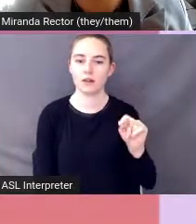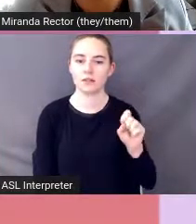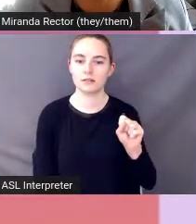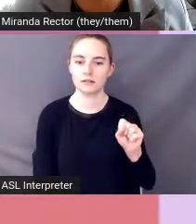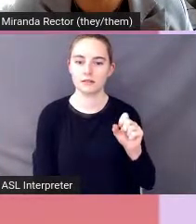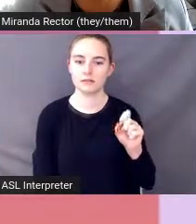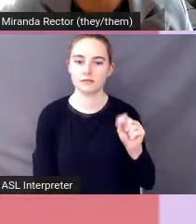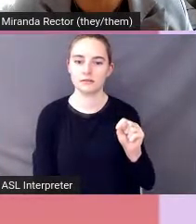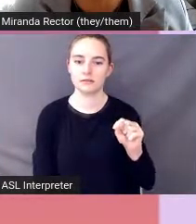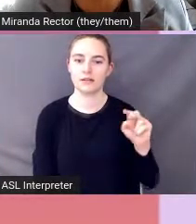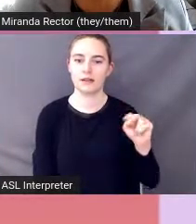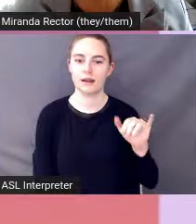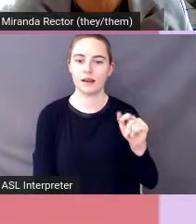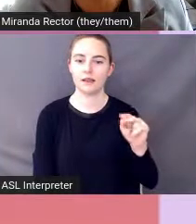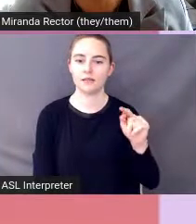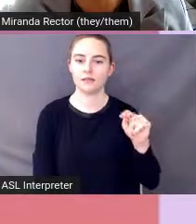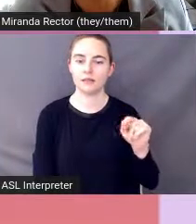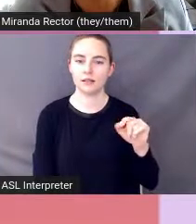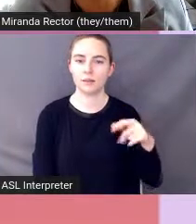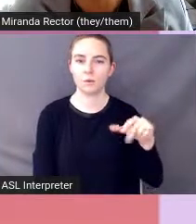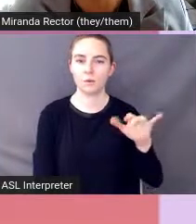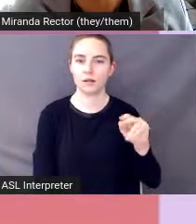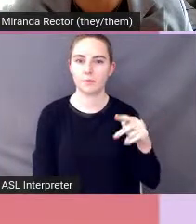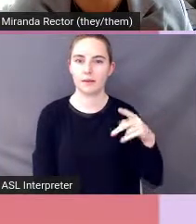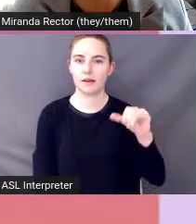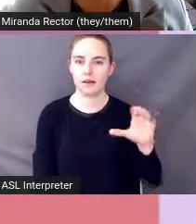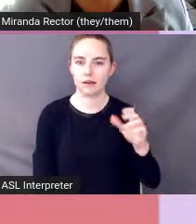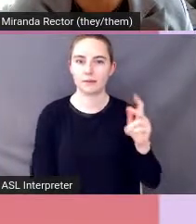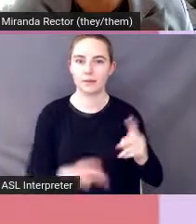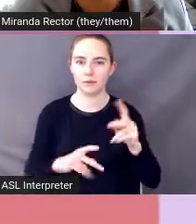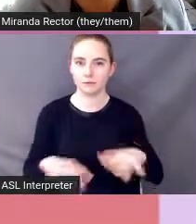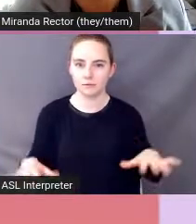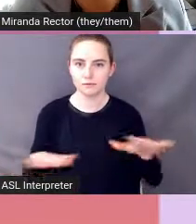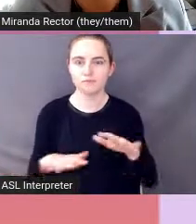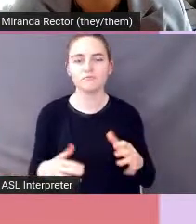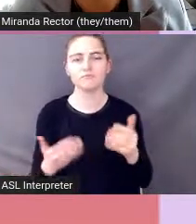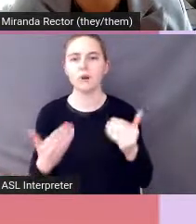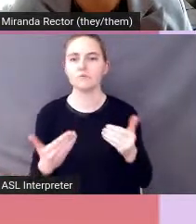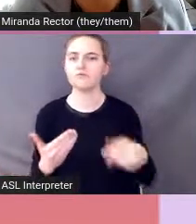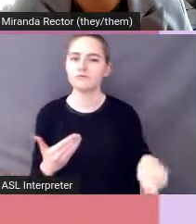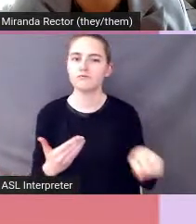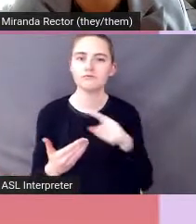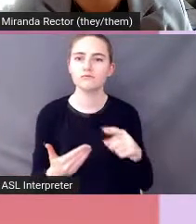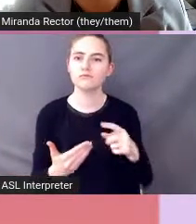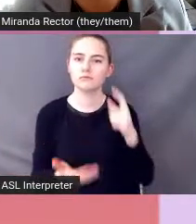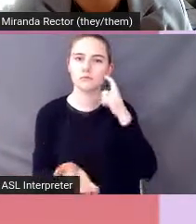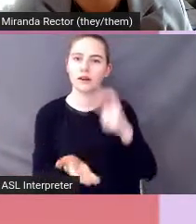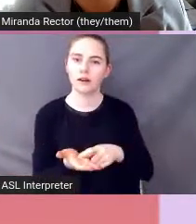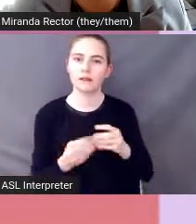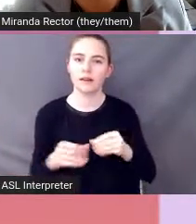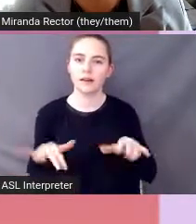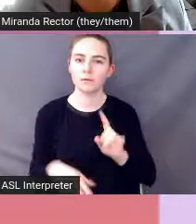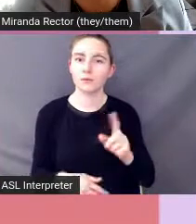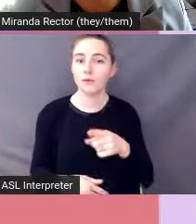Native people whose lands you occupy and the history of the place you're in. Find out more about Native lands